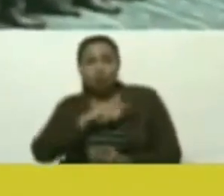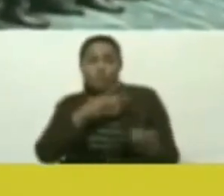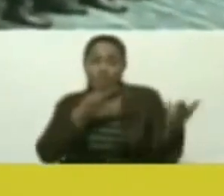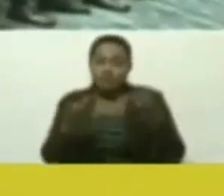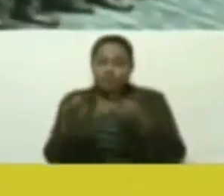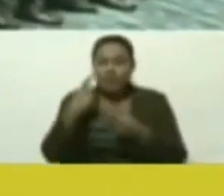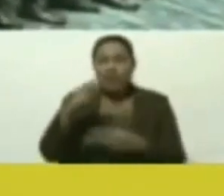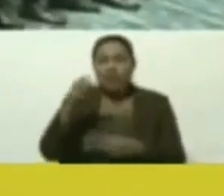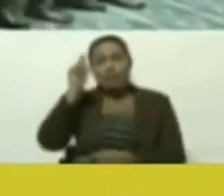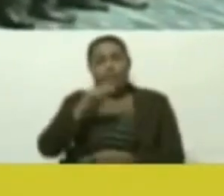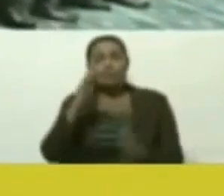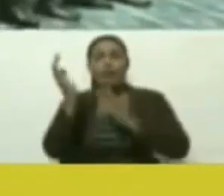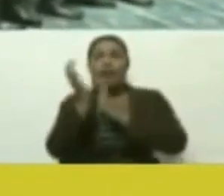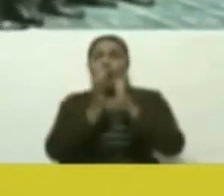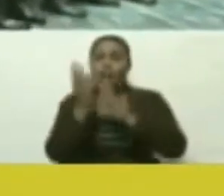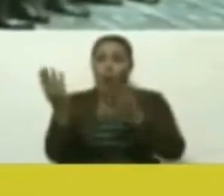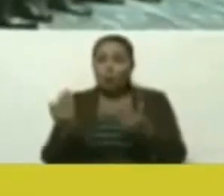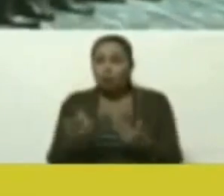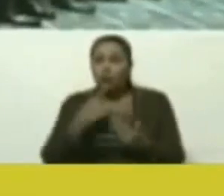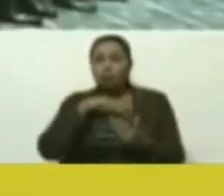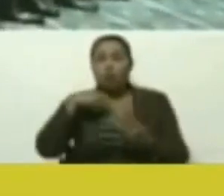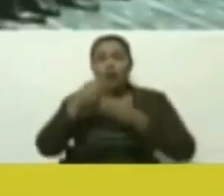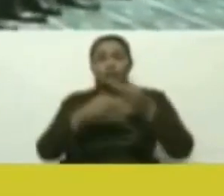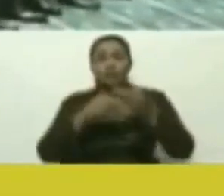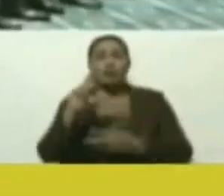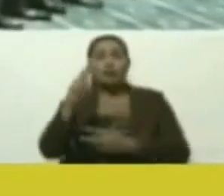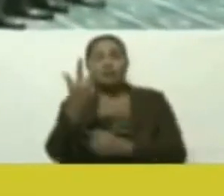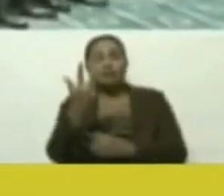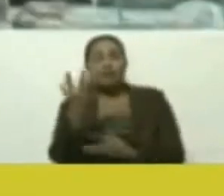We've recently visited Venezuela in April,